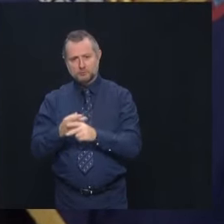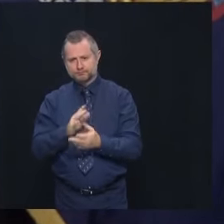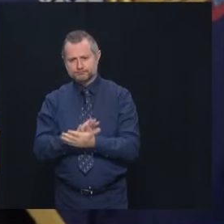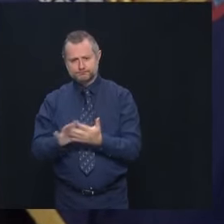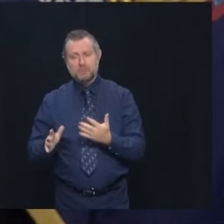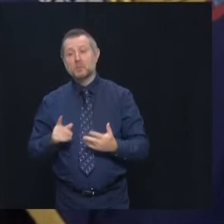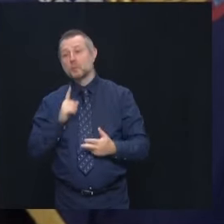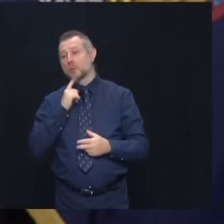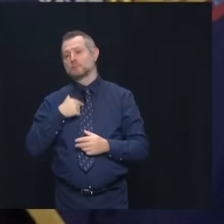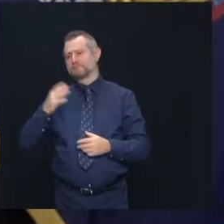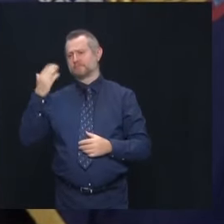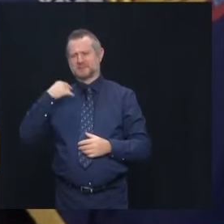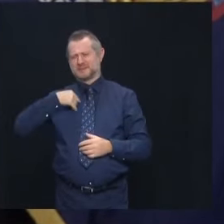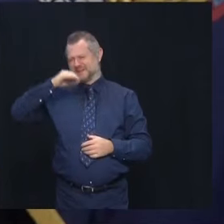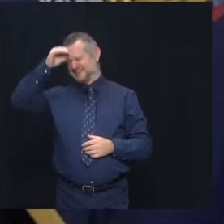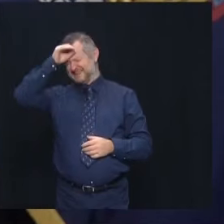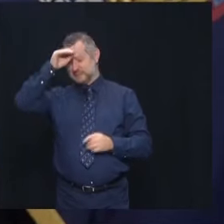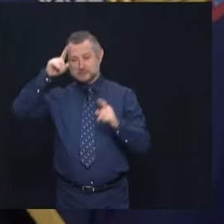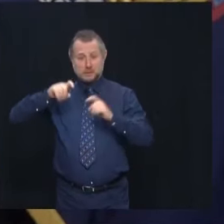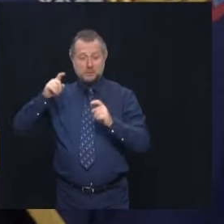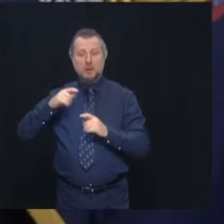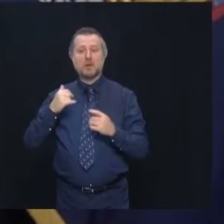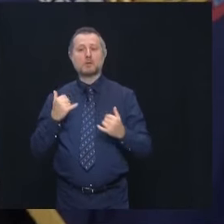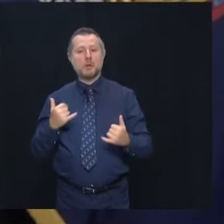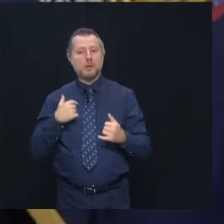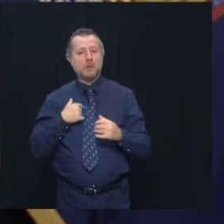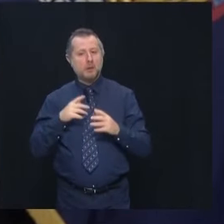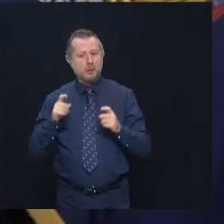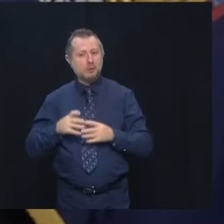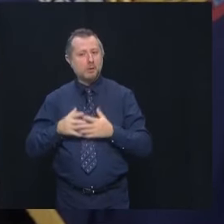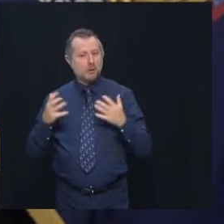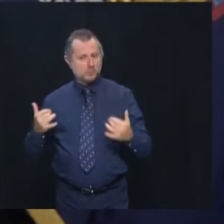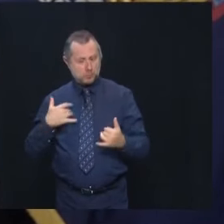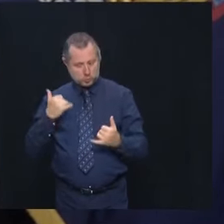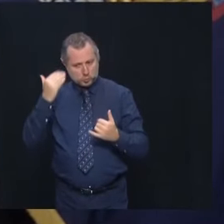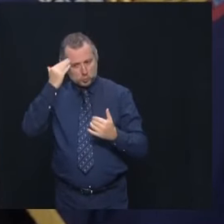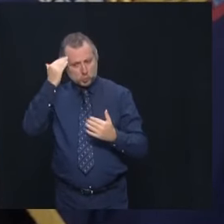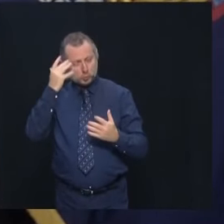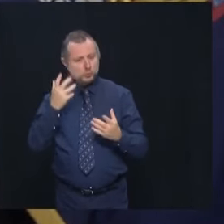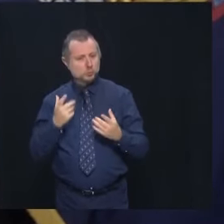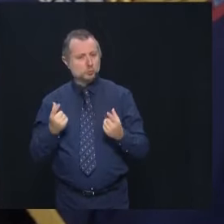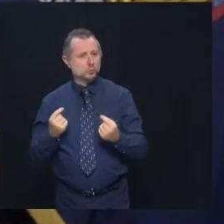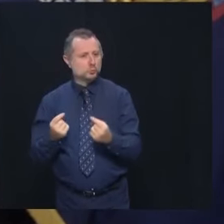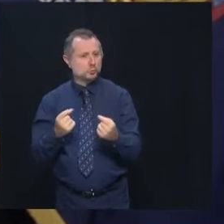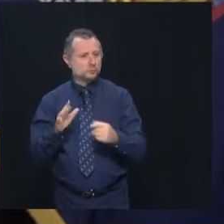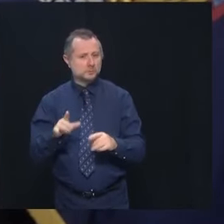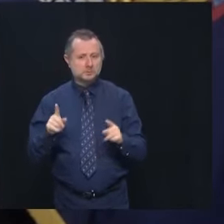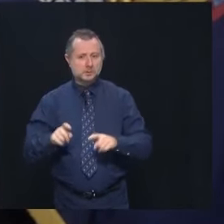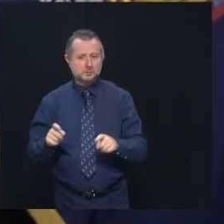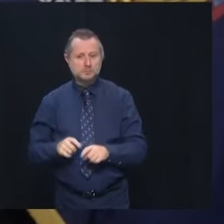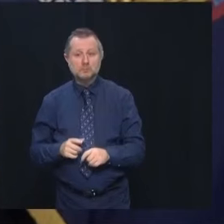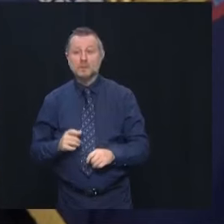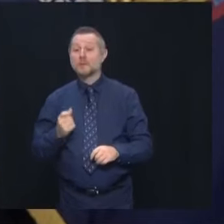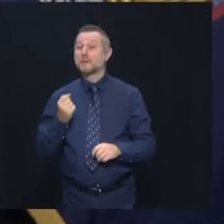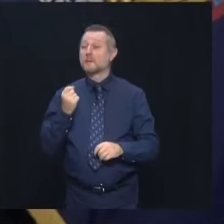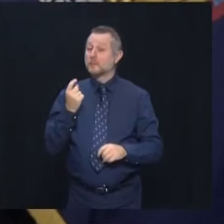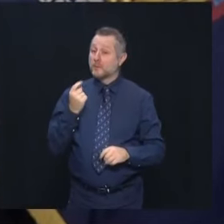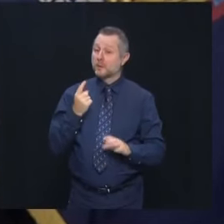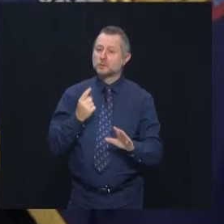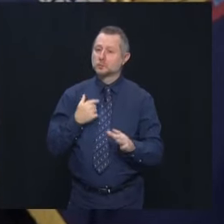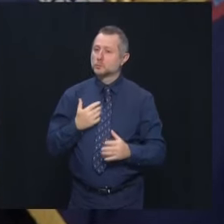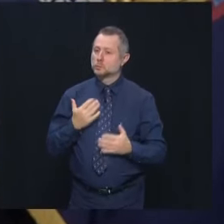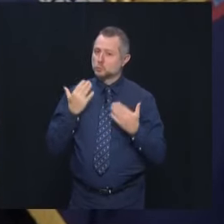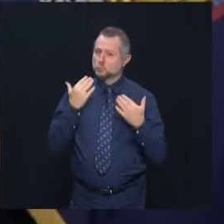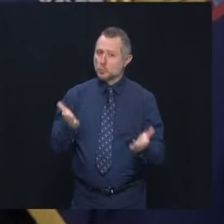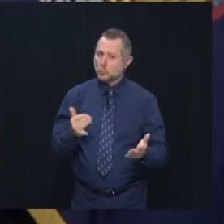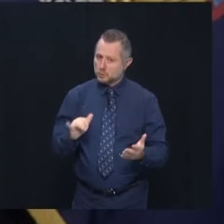to know, and we do more testing than any state in the United States. But I know what I don't know, and I want to get the input.